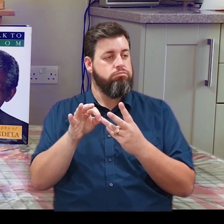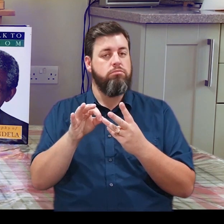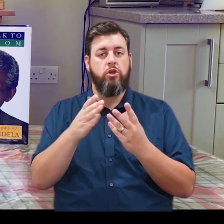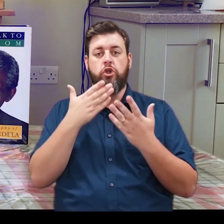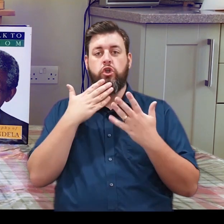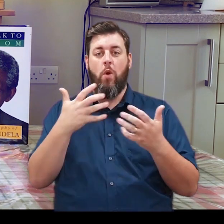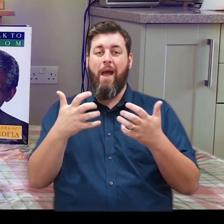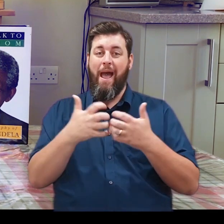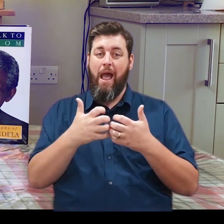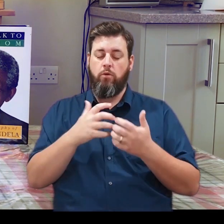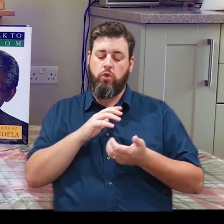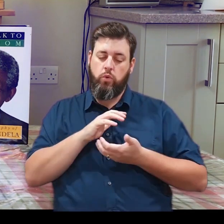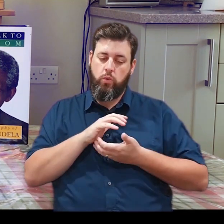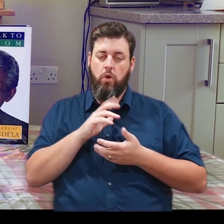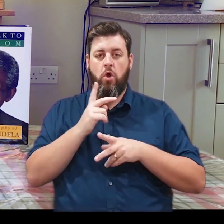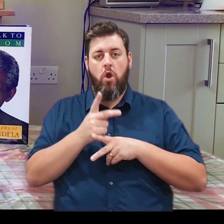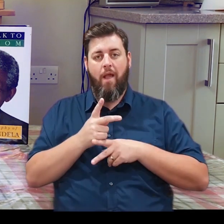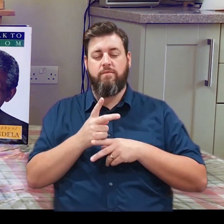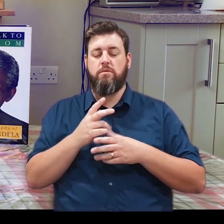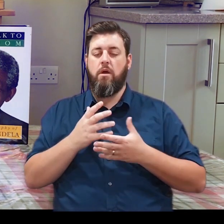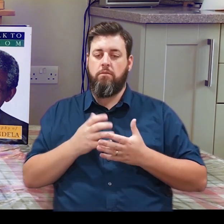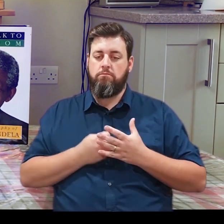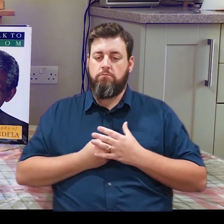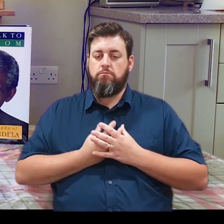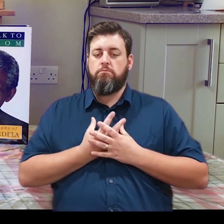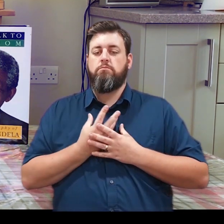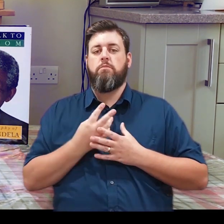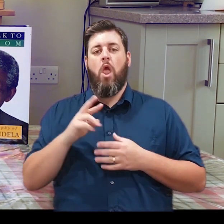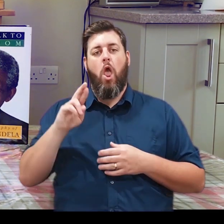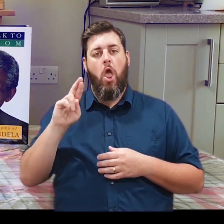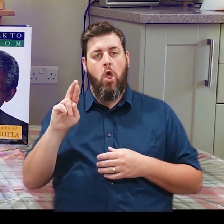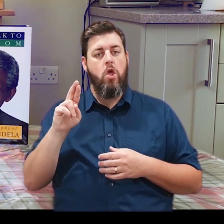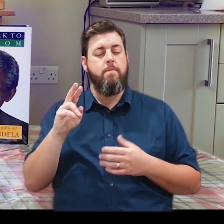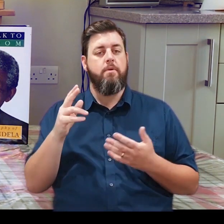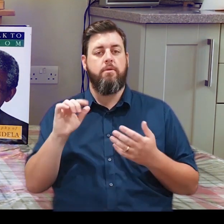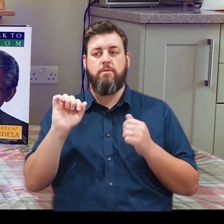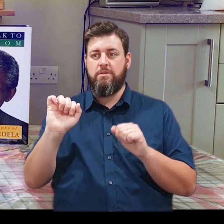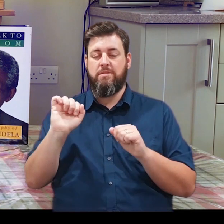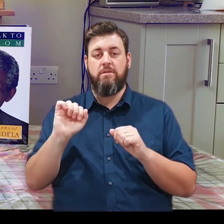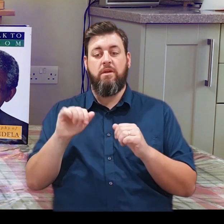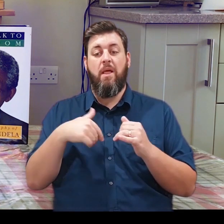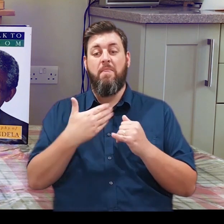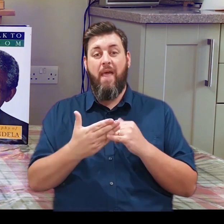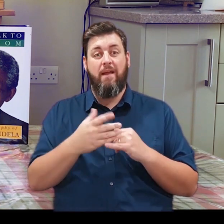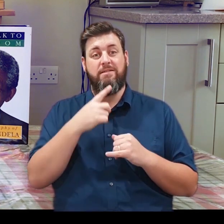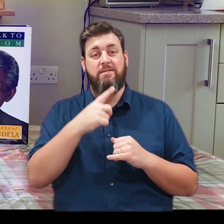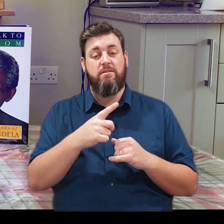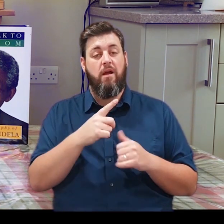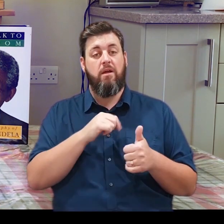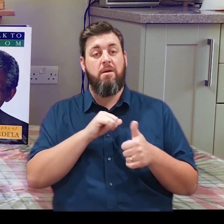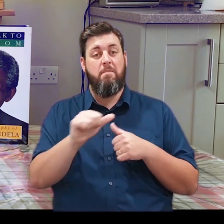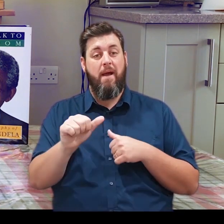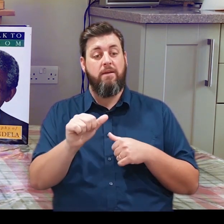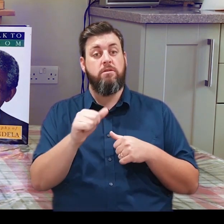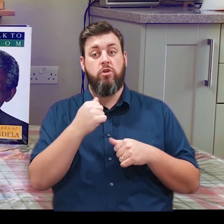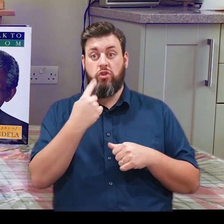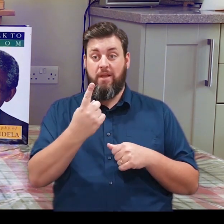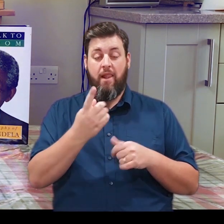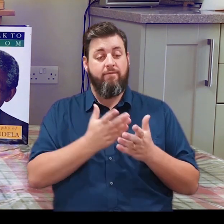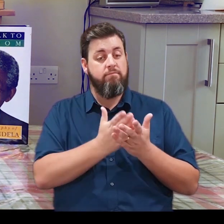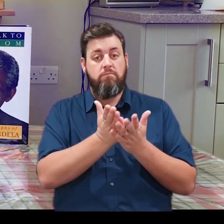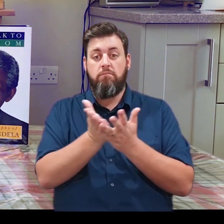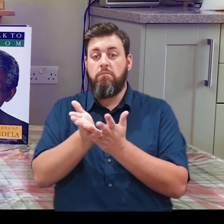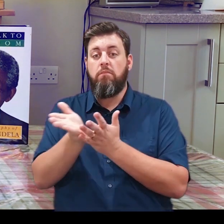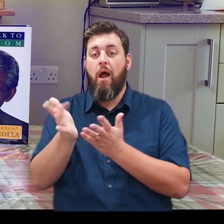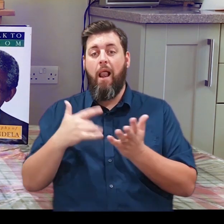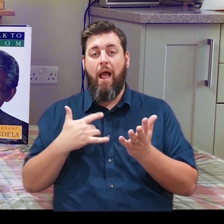hope. One of the wonderful things he said, which came out of his hope, was, may your choices reflect your hopes,